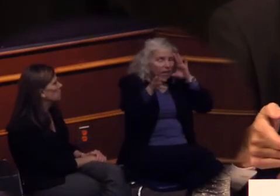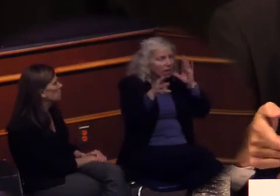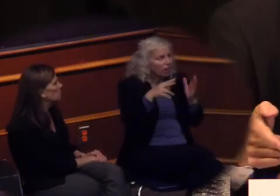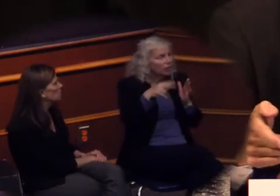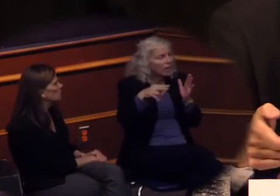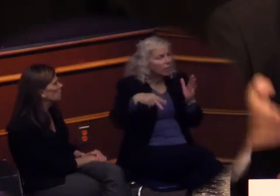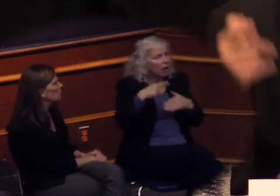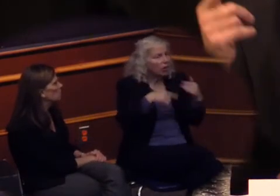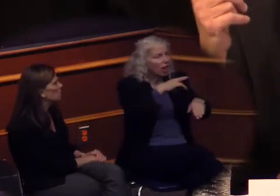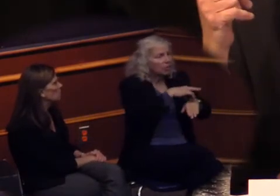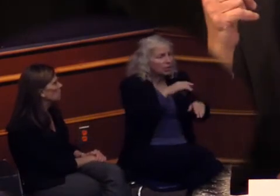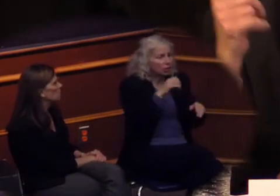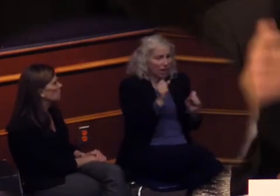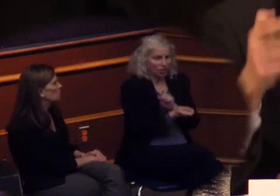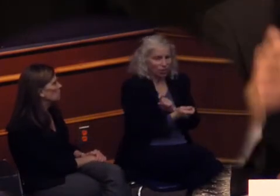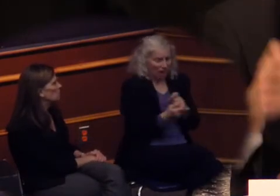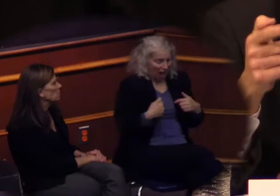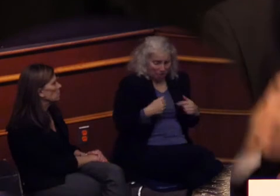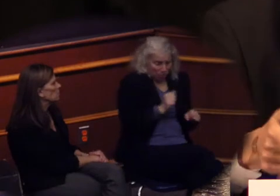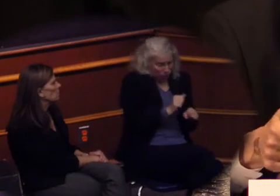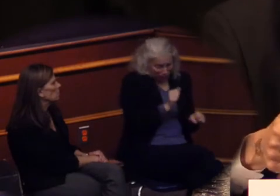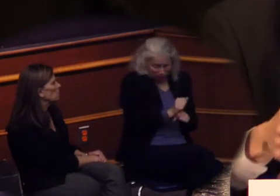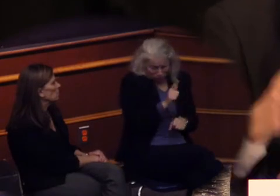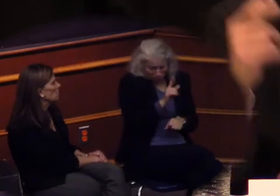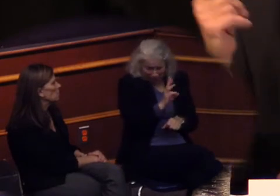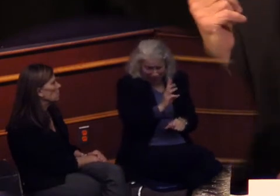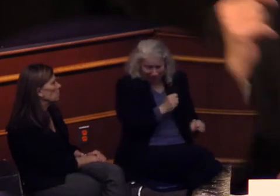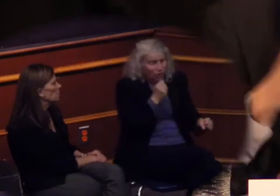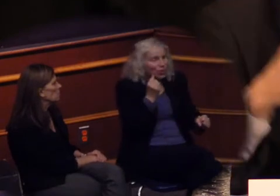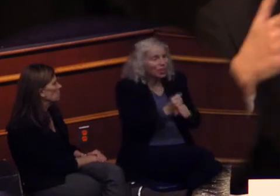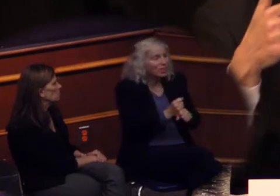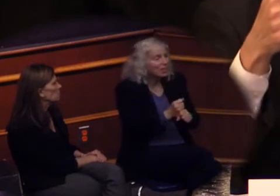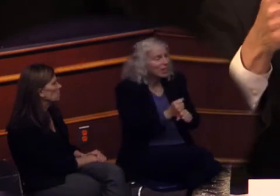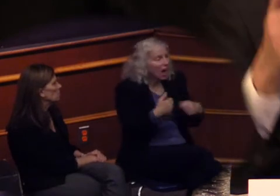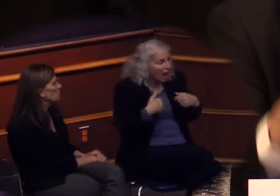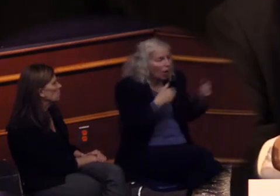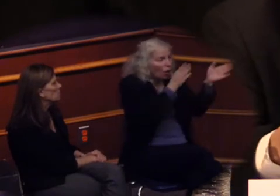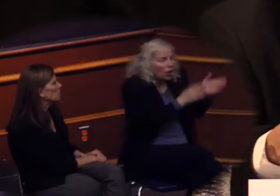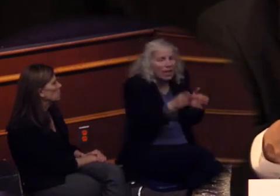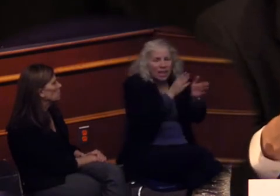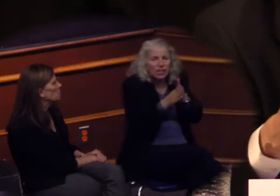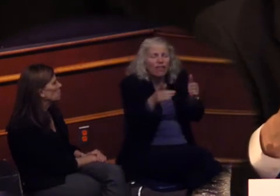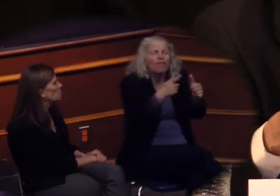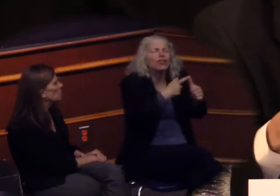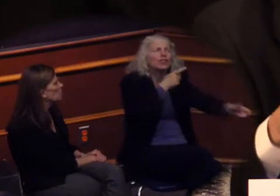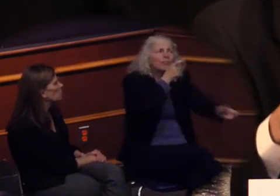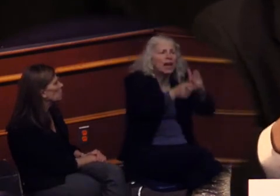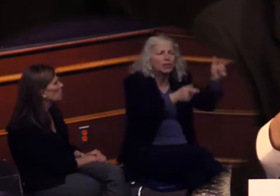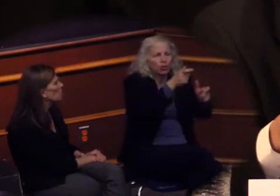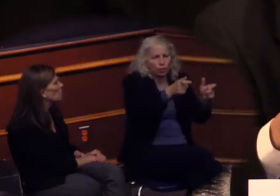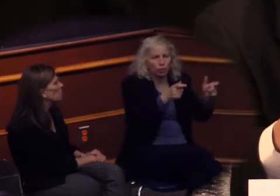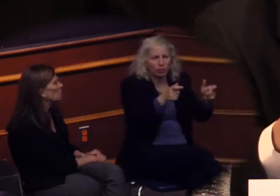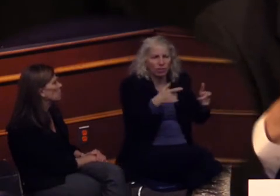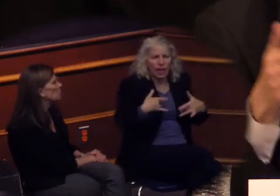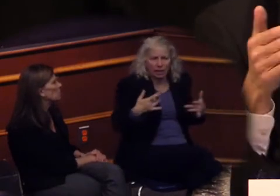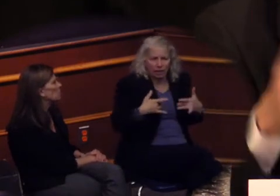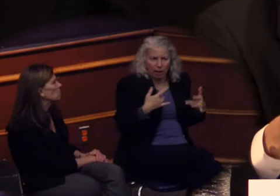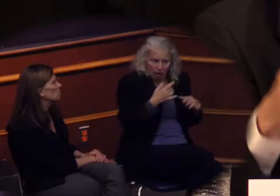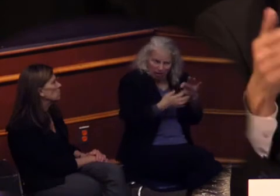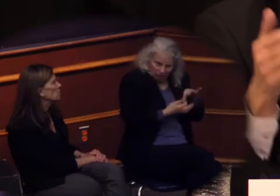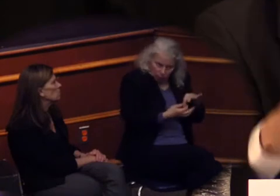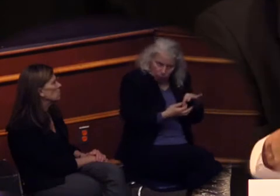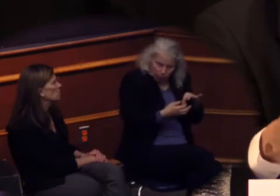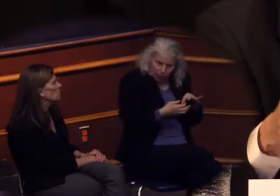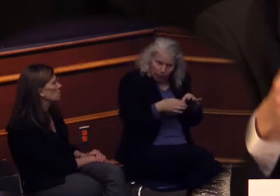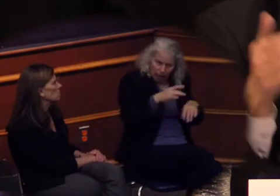working on climate change for 26 years. I organized the first major event on climate change in